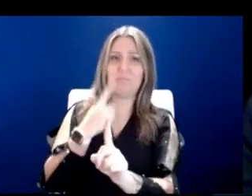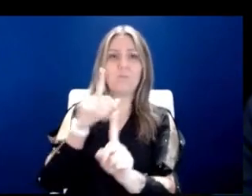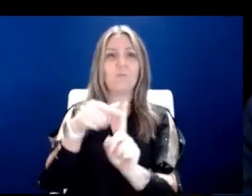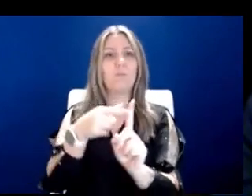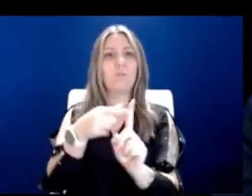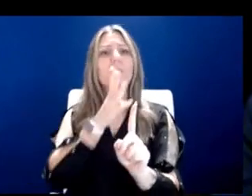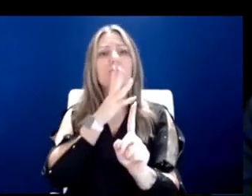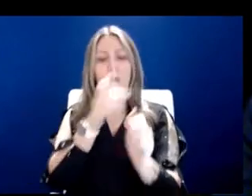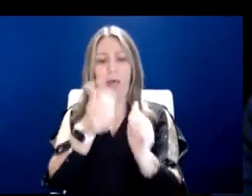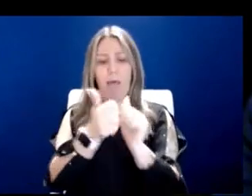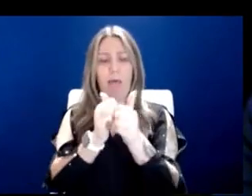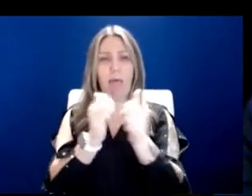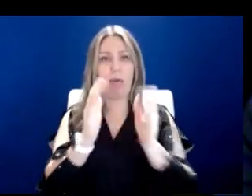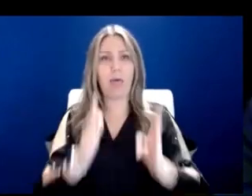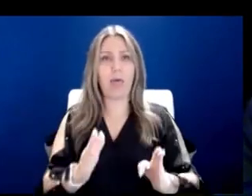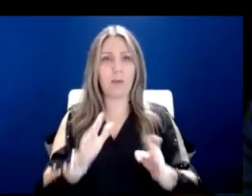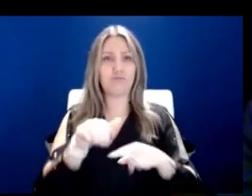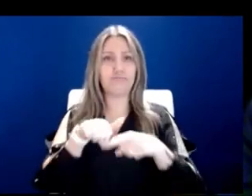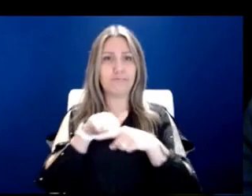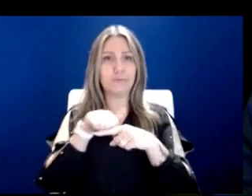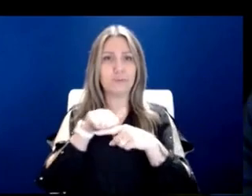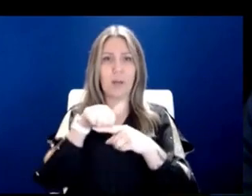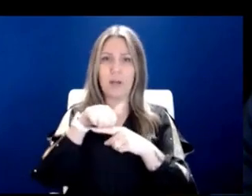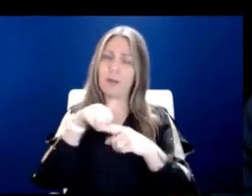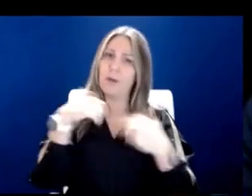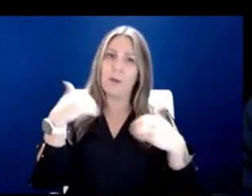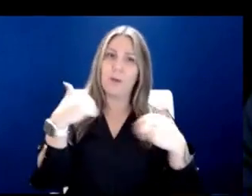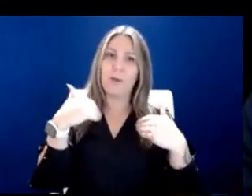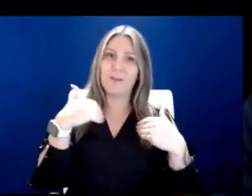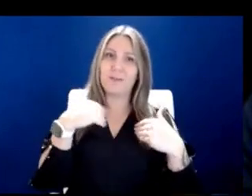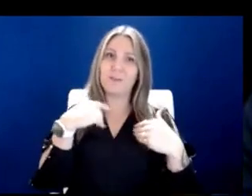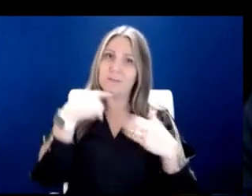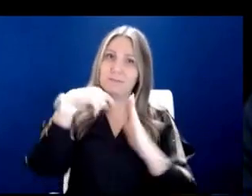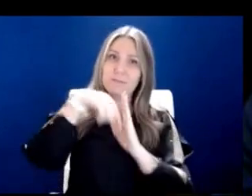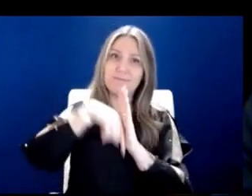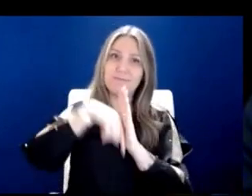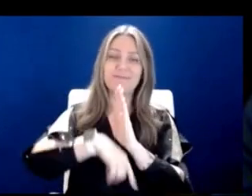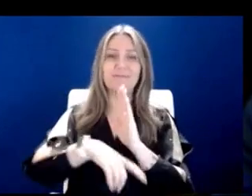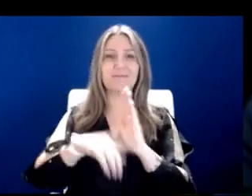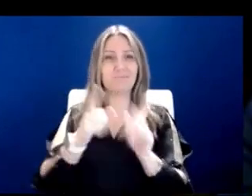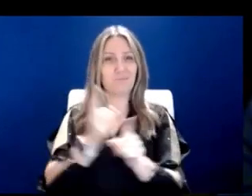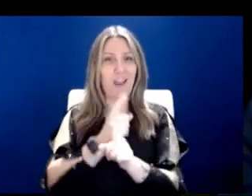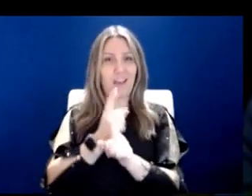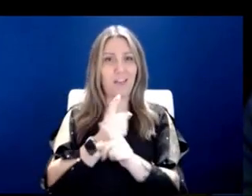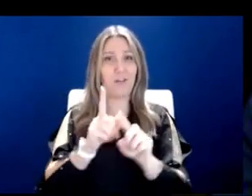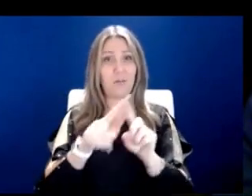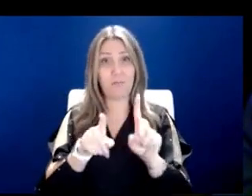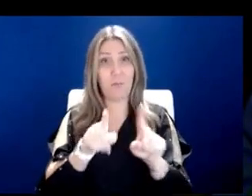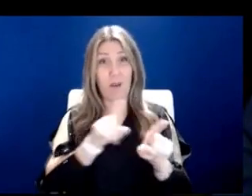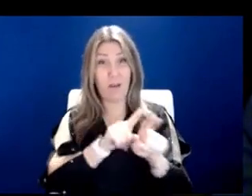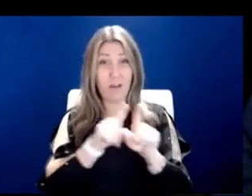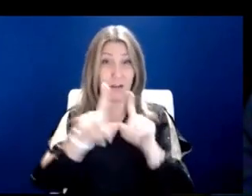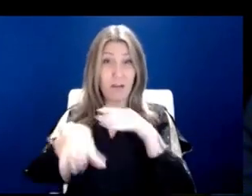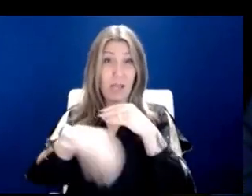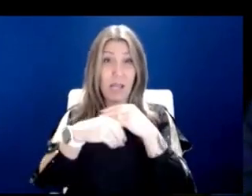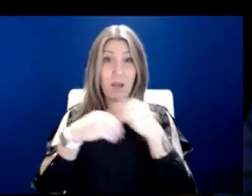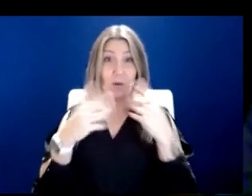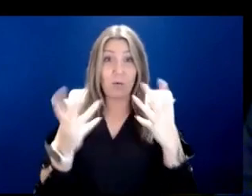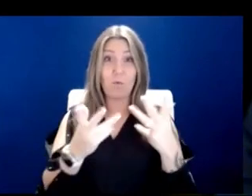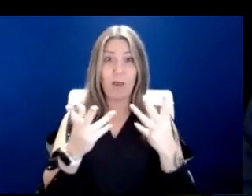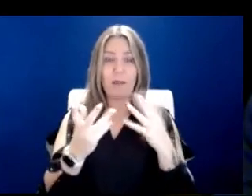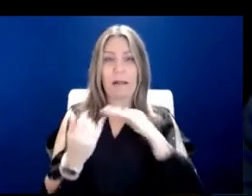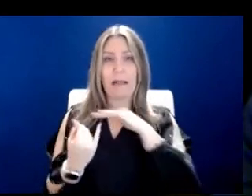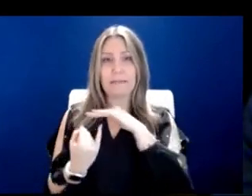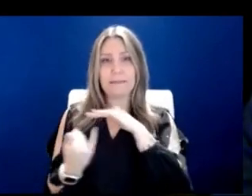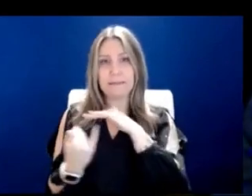the training regimen is intense that they do regularly. But on top of that, now they're putting themselves in isolation. A lot of these